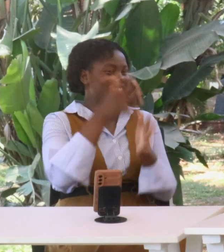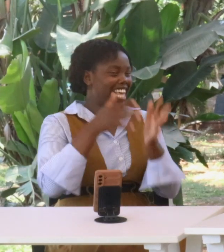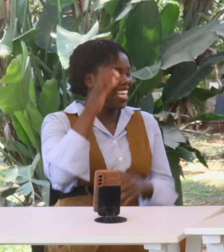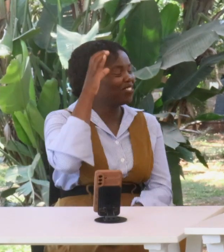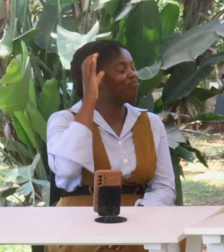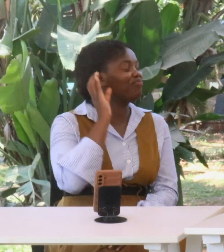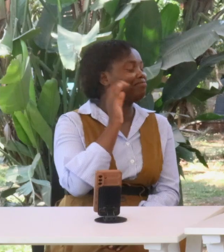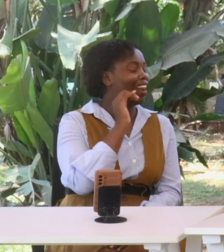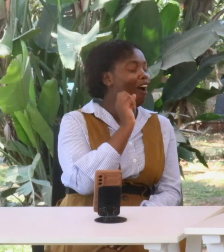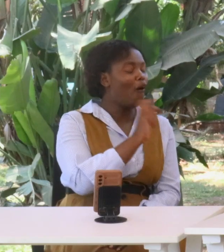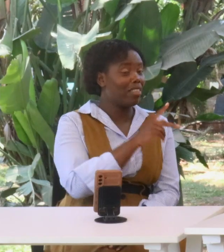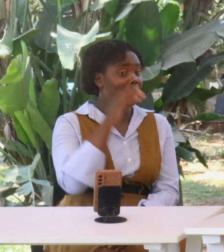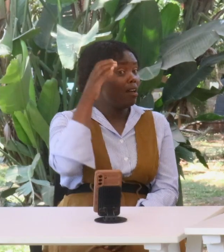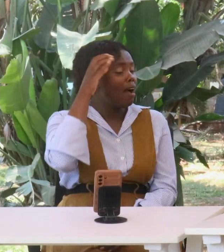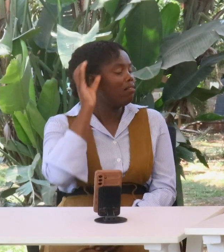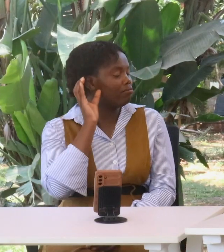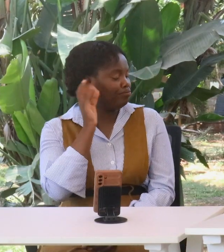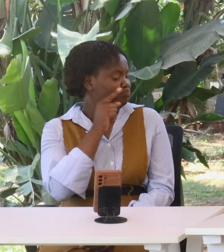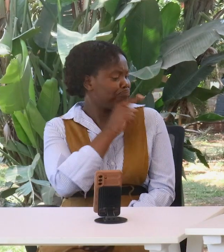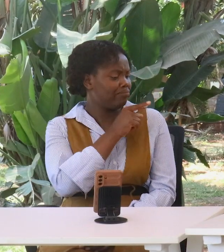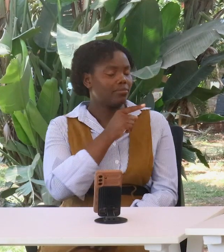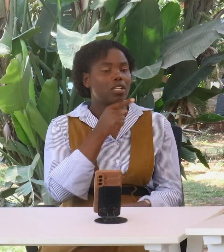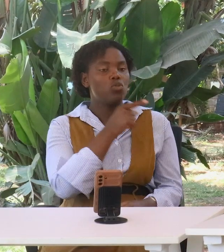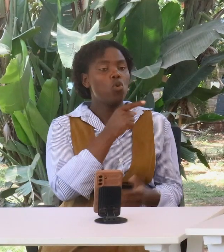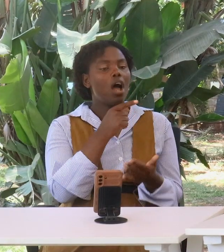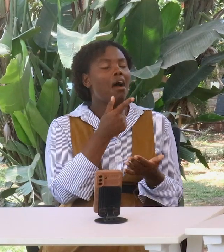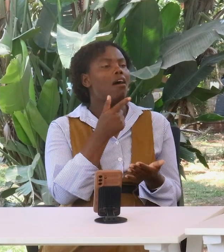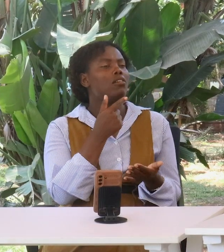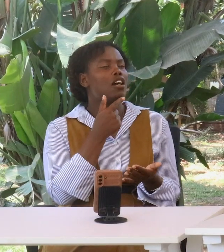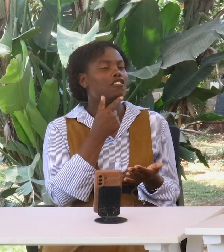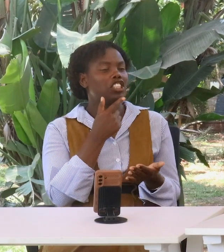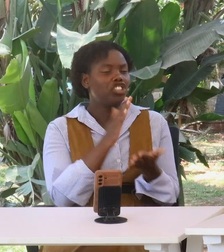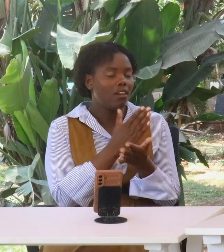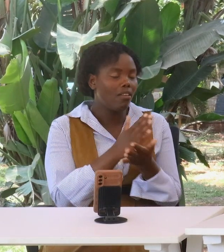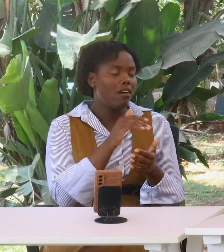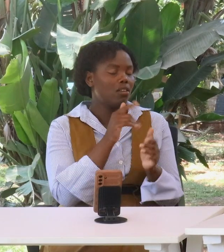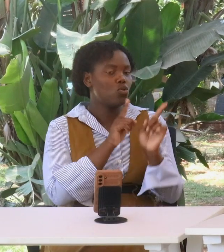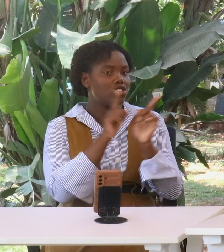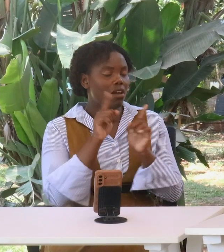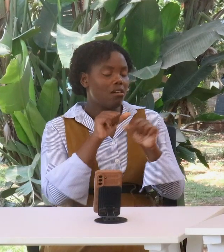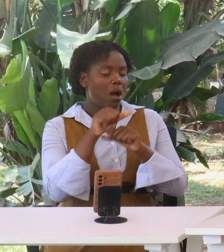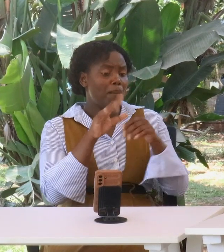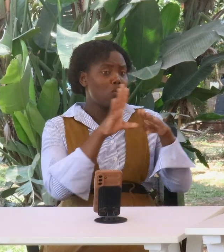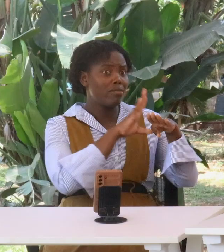Okay. So I'm going to give you a sign name. That is going to be your sign name, okay?